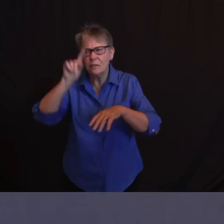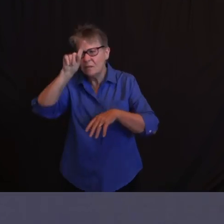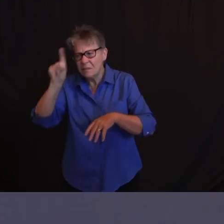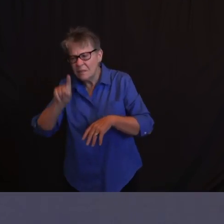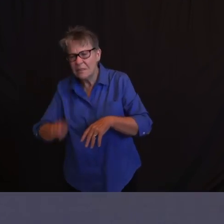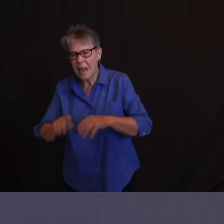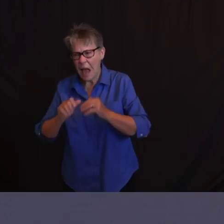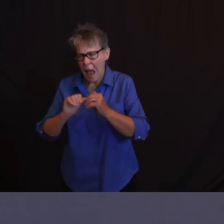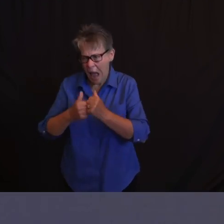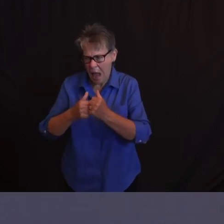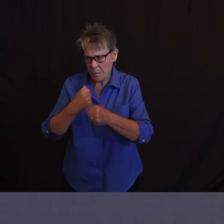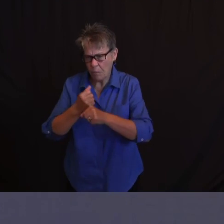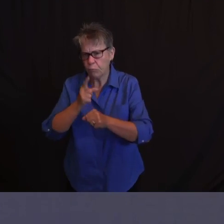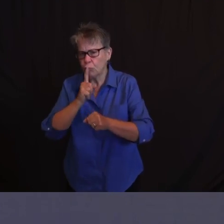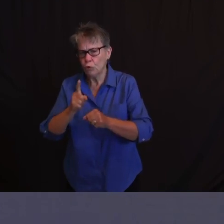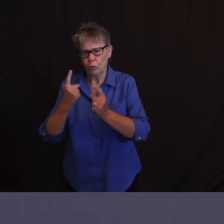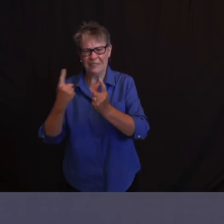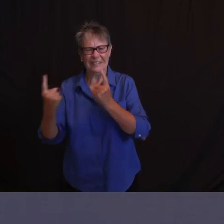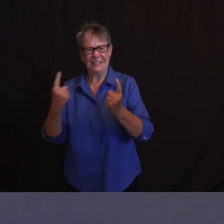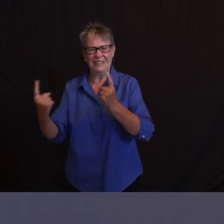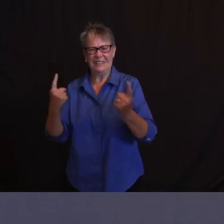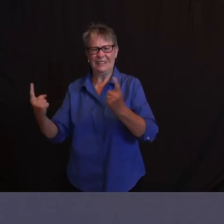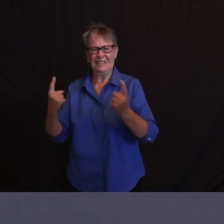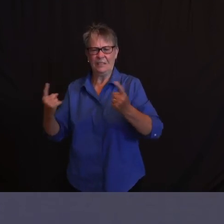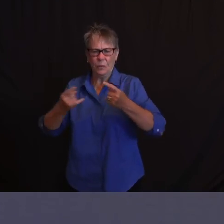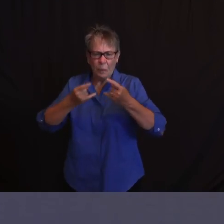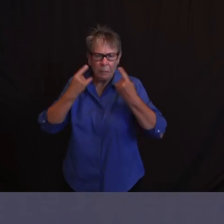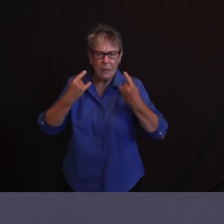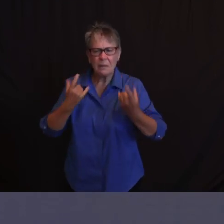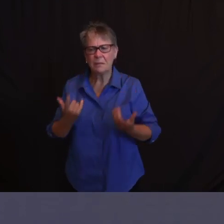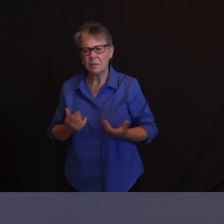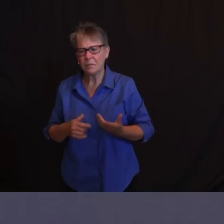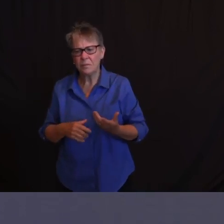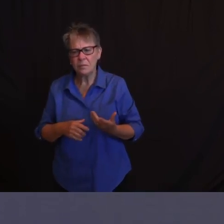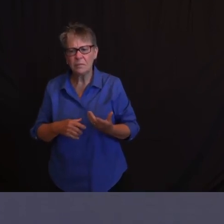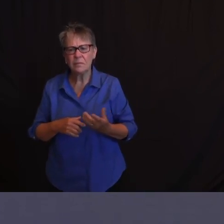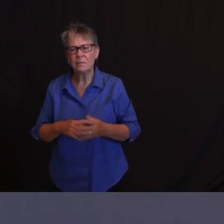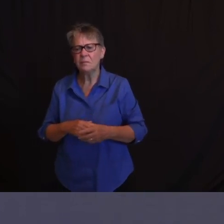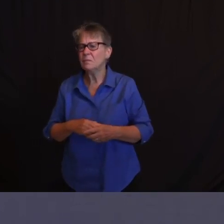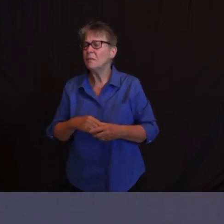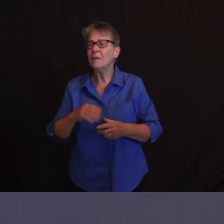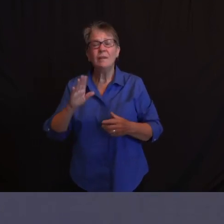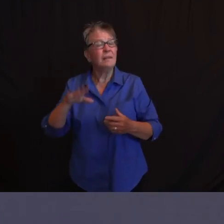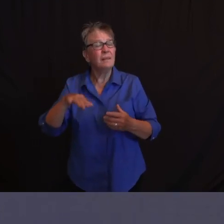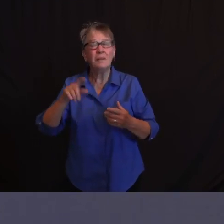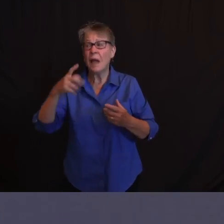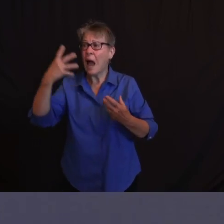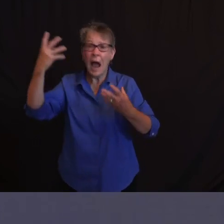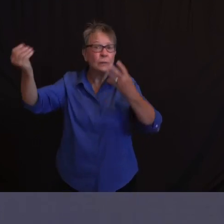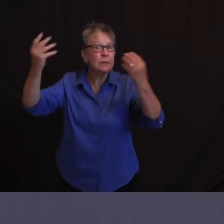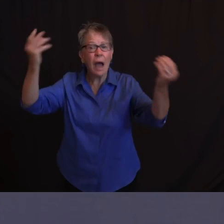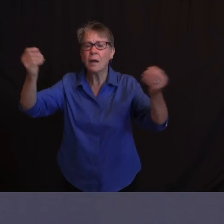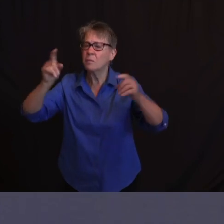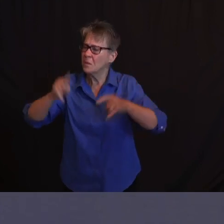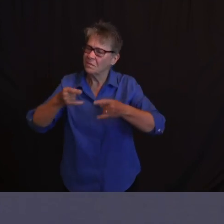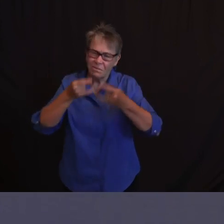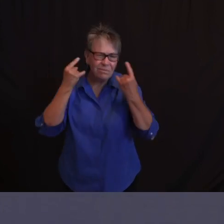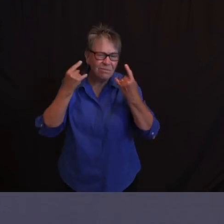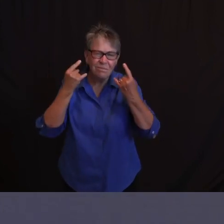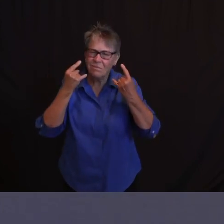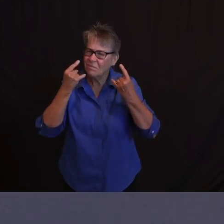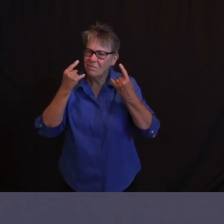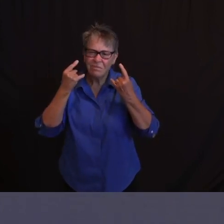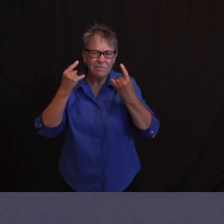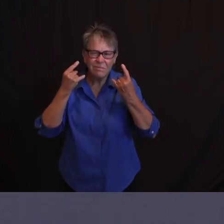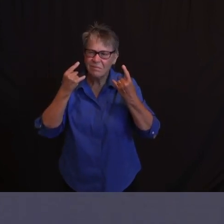can't let our hair down completely outdoors. We want folks to be wearing these. We're mandating that. But we're particularly, that Westfield case,